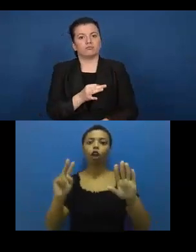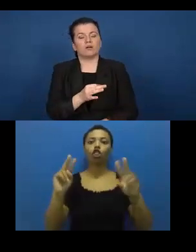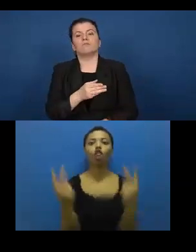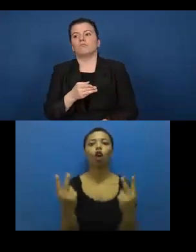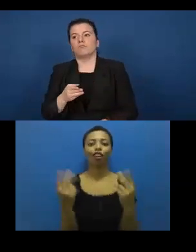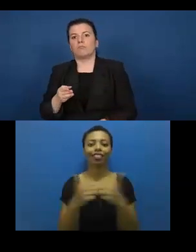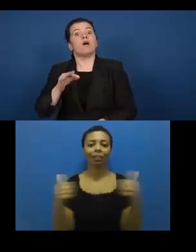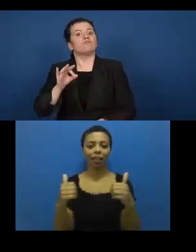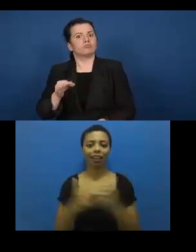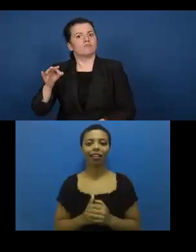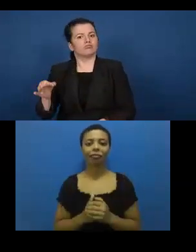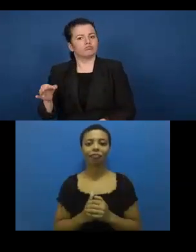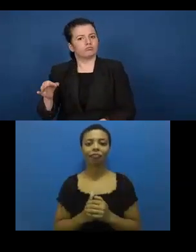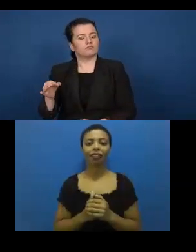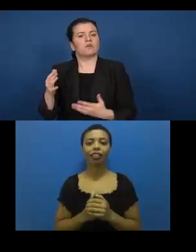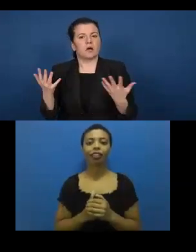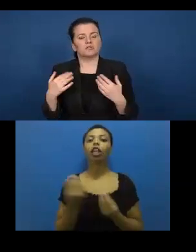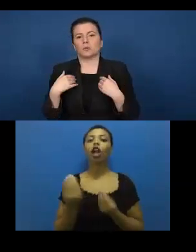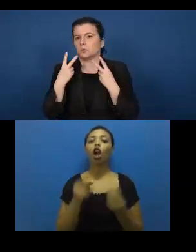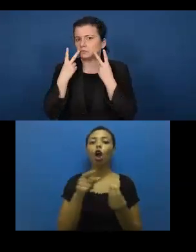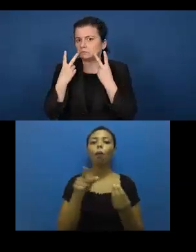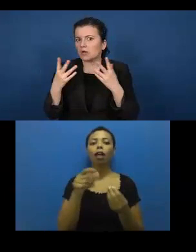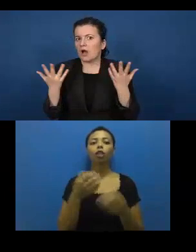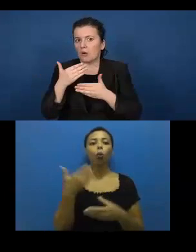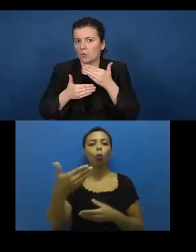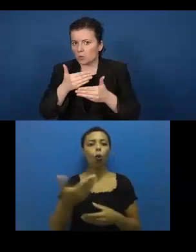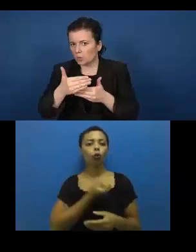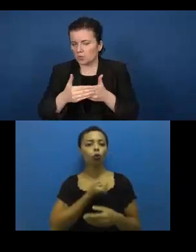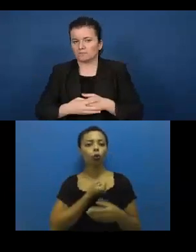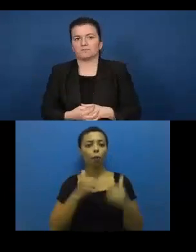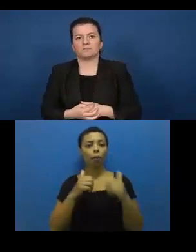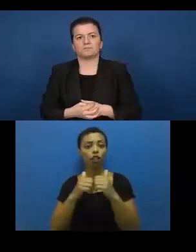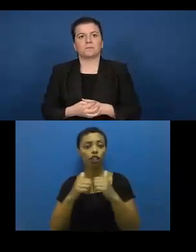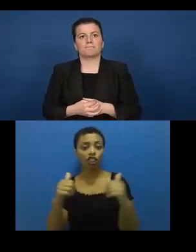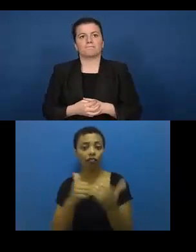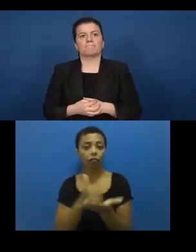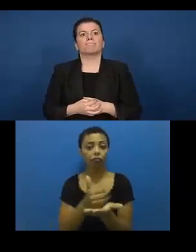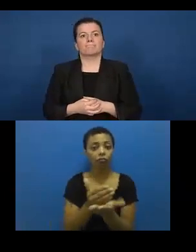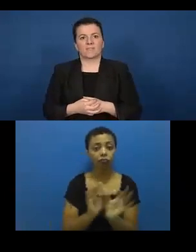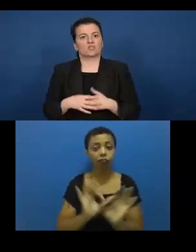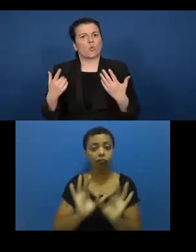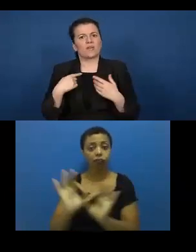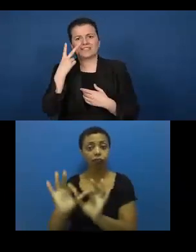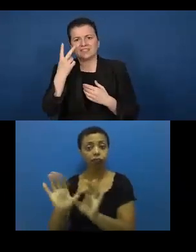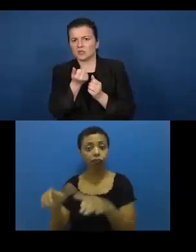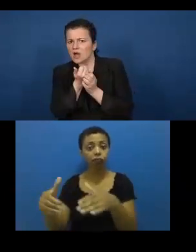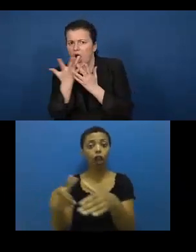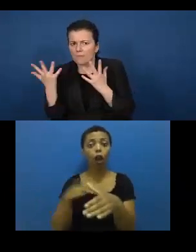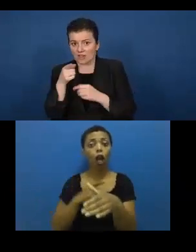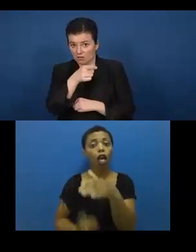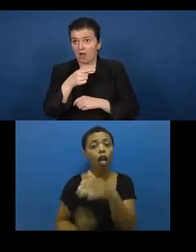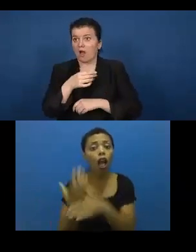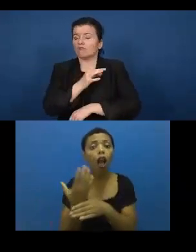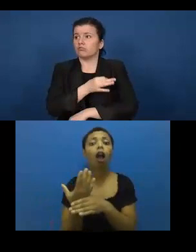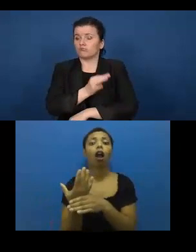for varying numbers, and when they were grouped and when they were ungrouped. And each time